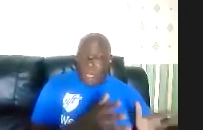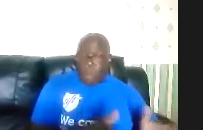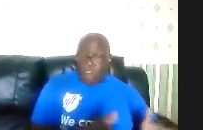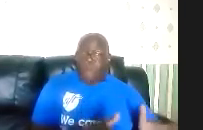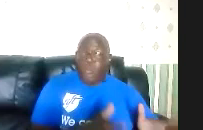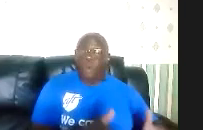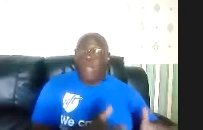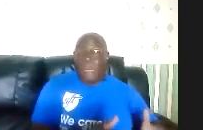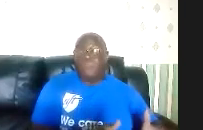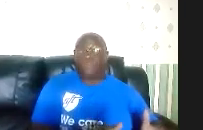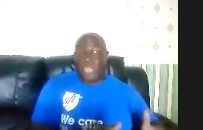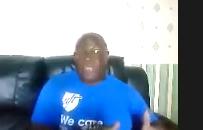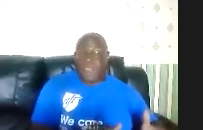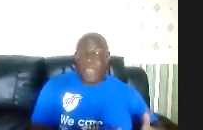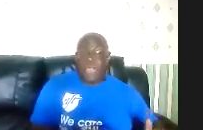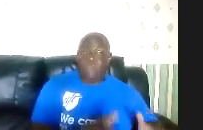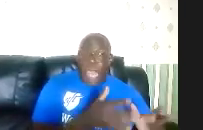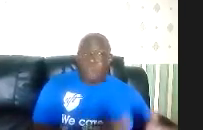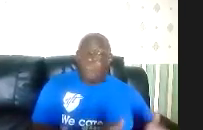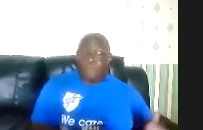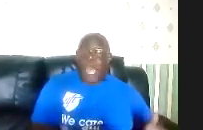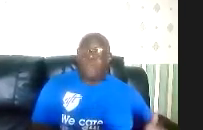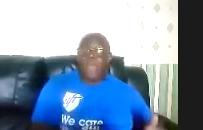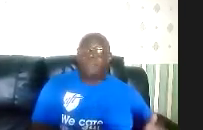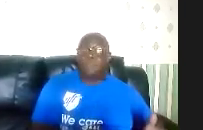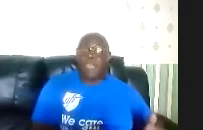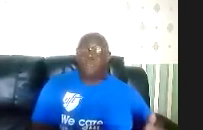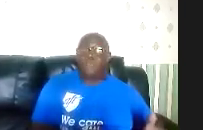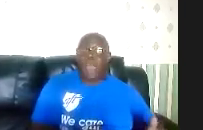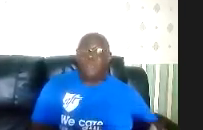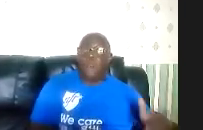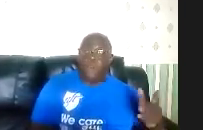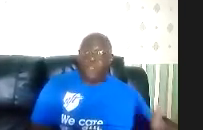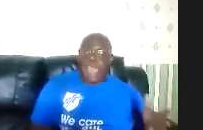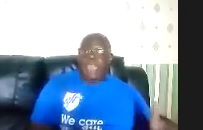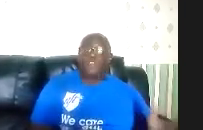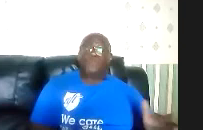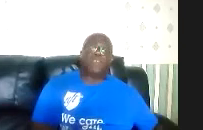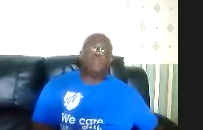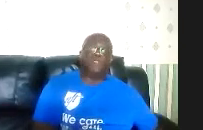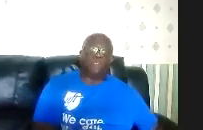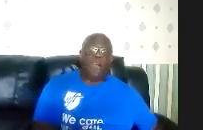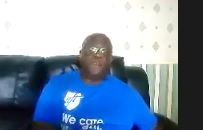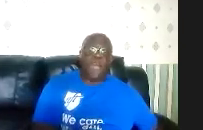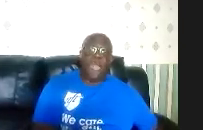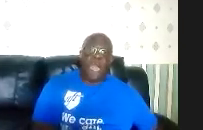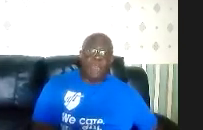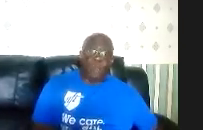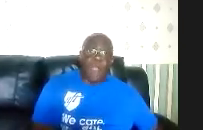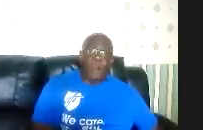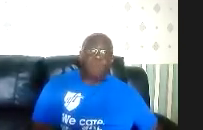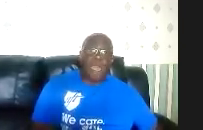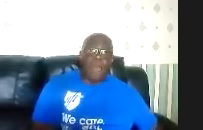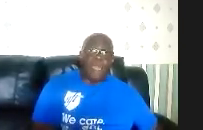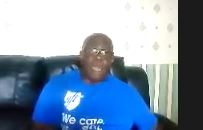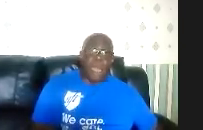clear. We want all our members treated fairly. The other members that are impacted by coronavirus, we want their interests to be looked after as